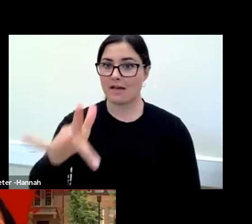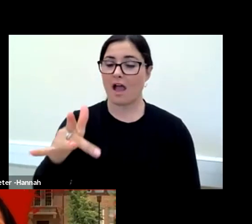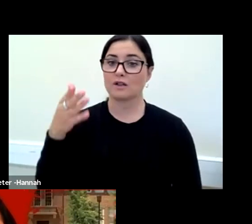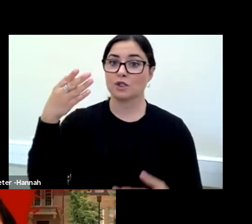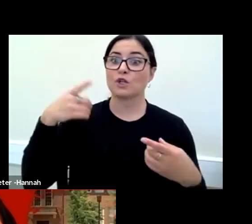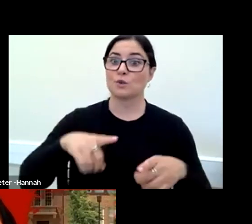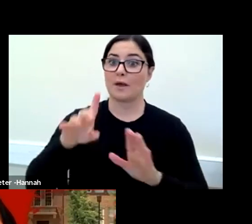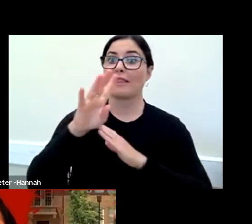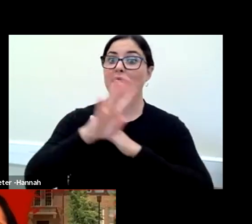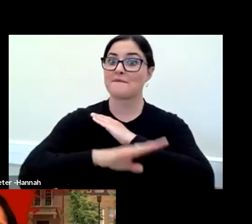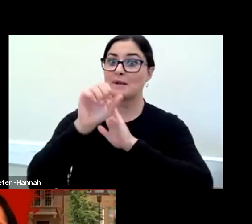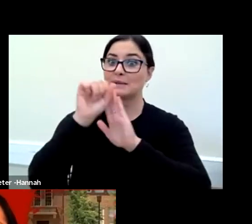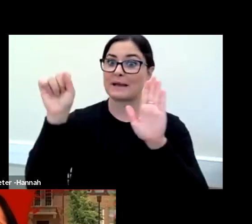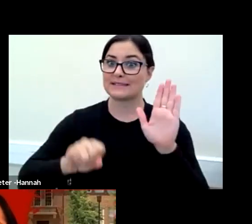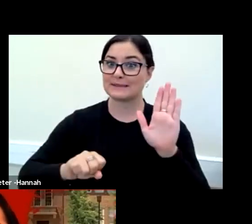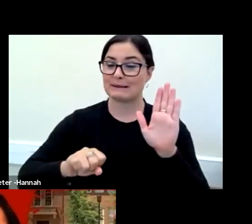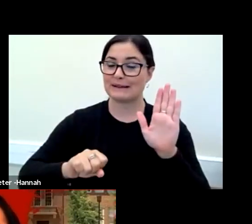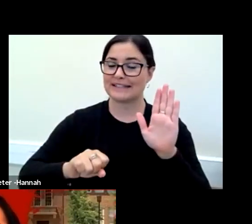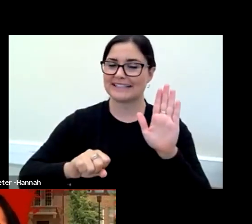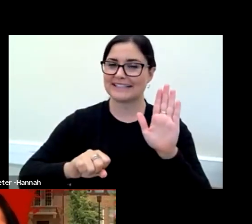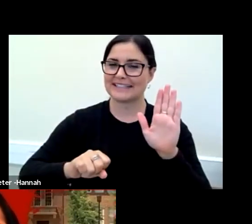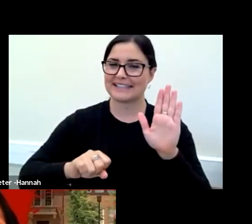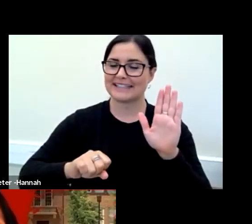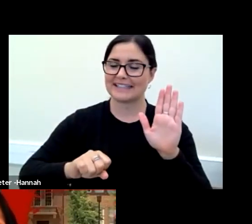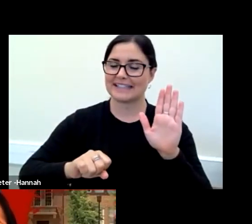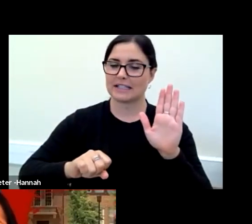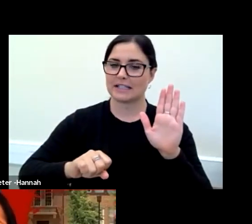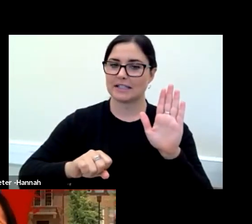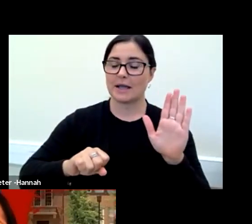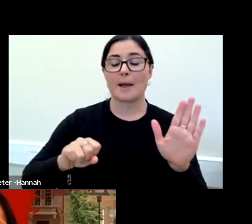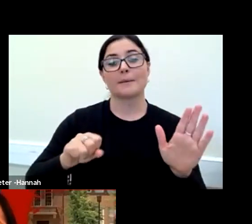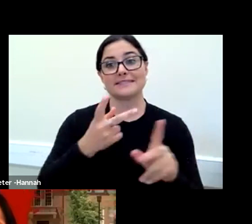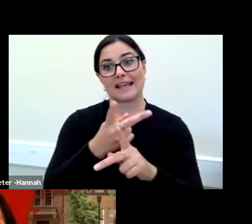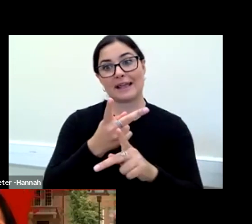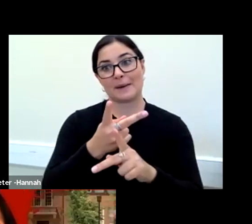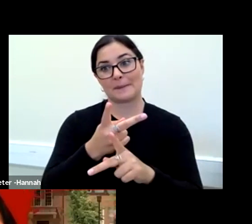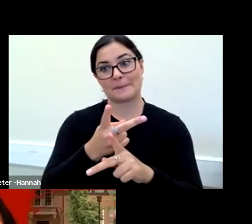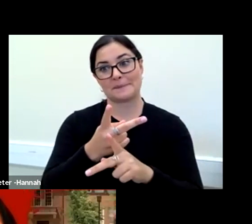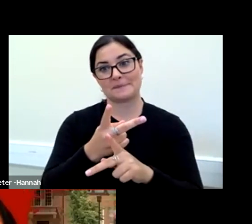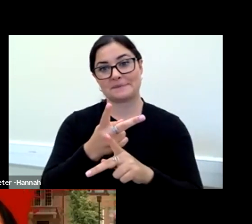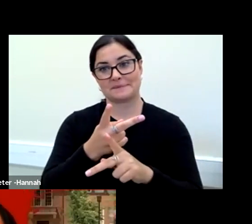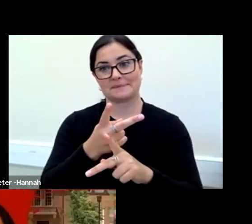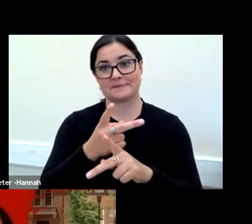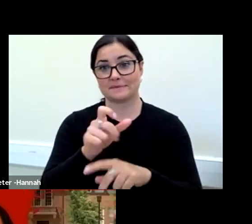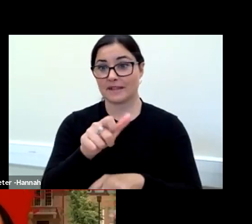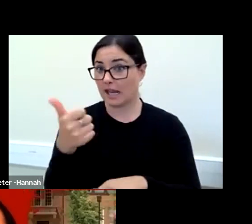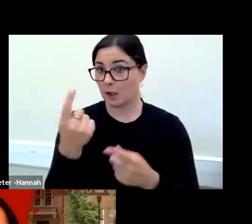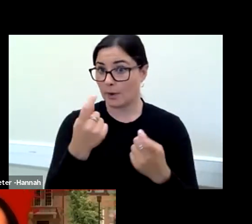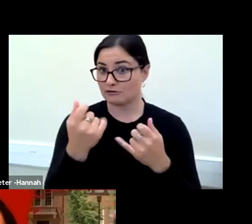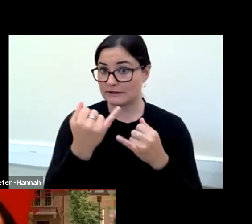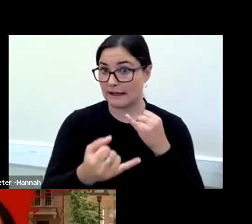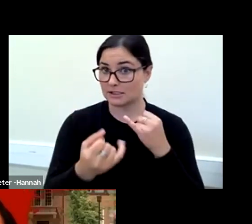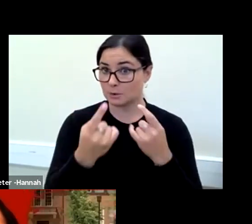fall semester and be well and take care. Do we have any further